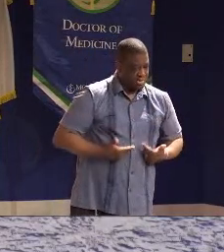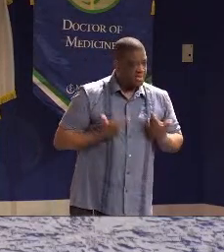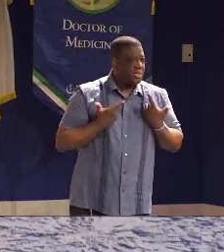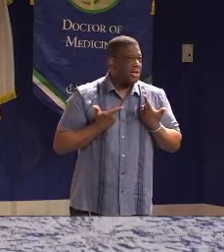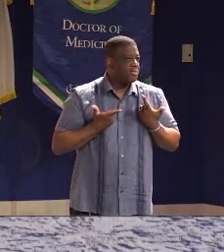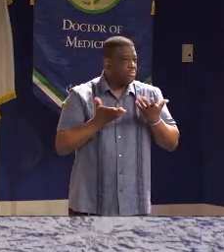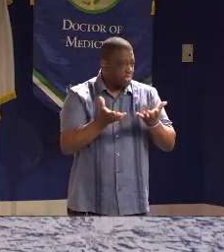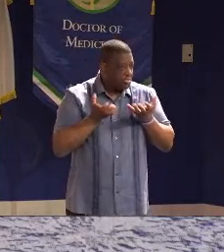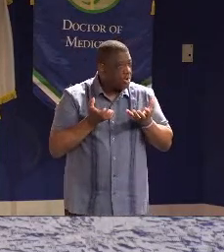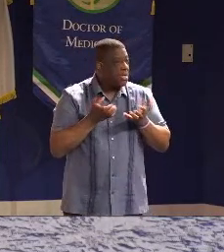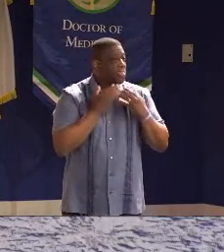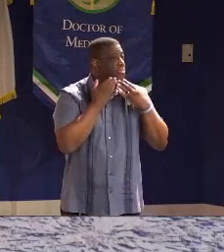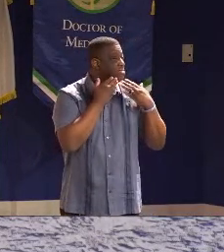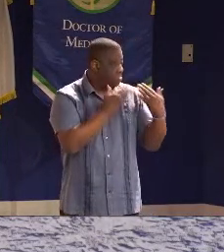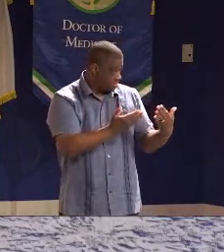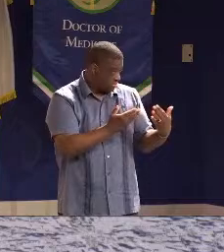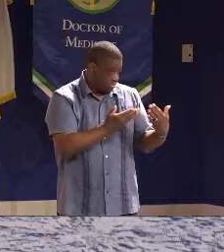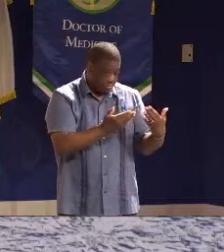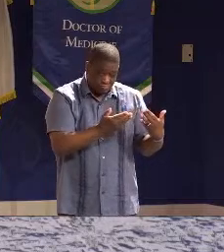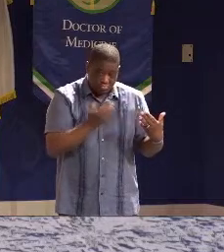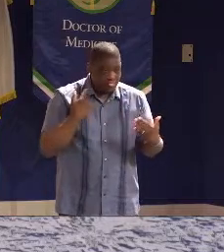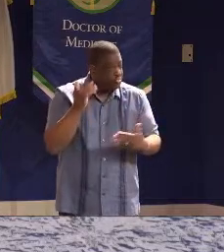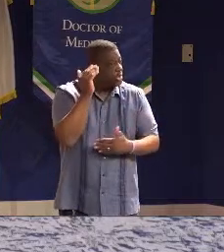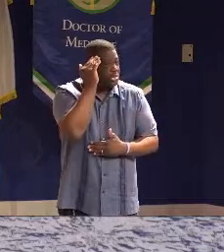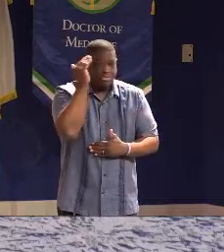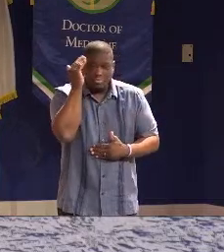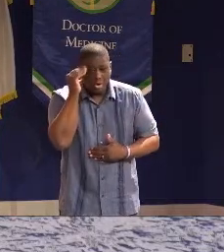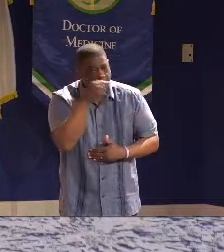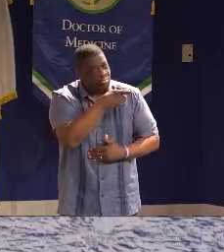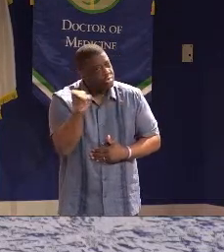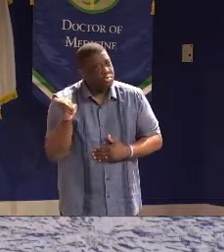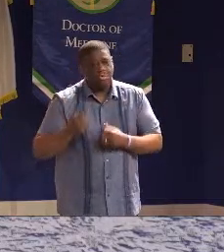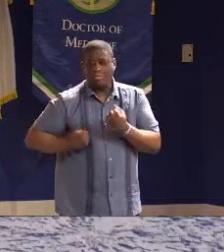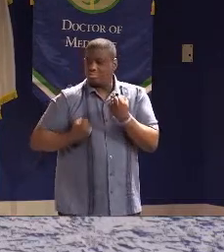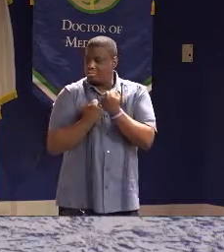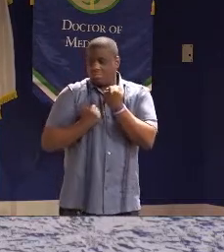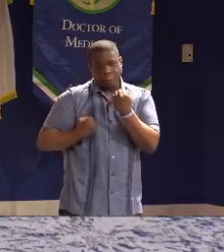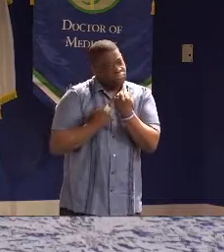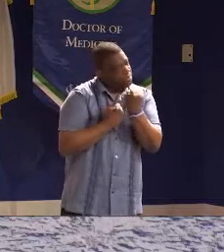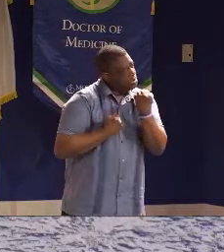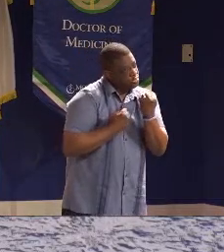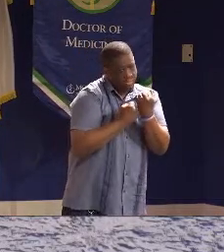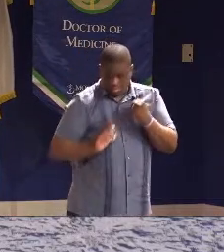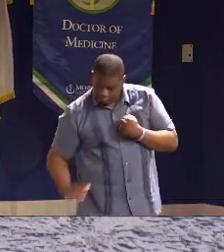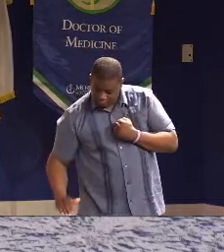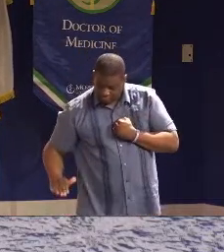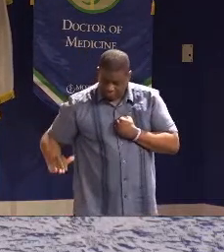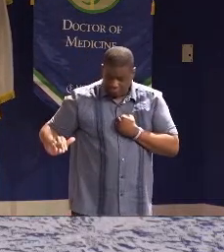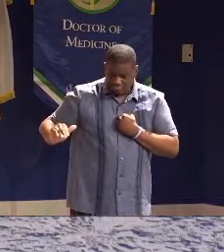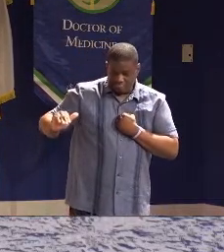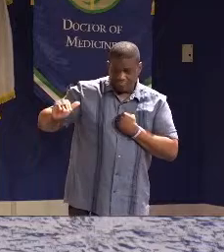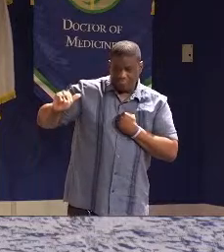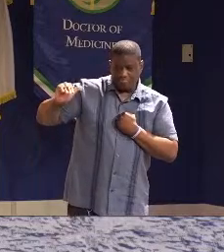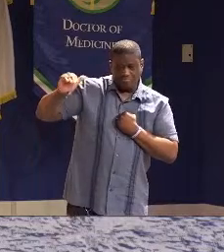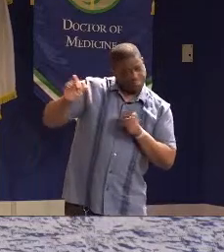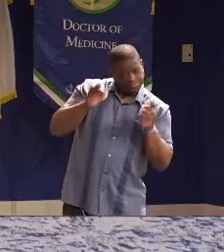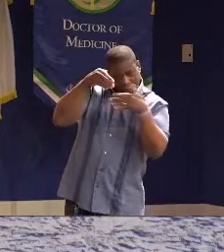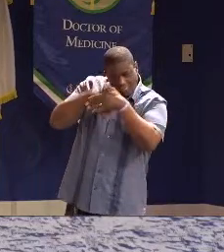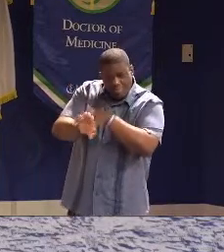too, because we know it takes that effort and that support in order to get this done. And so you being here, seeing all